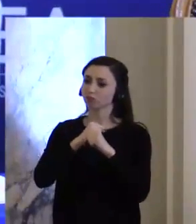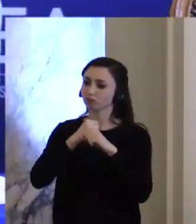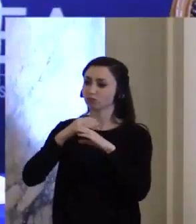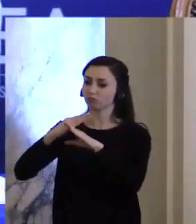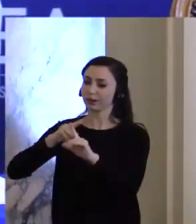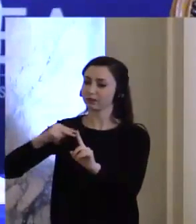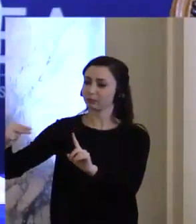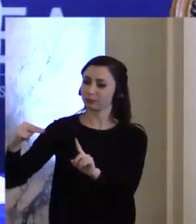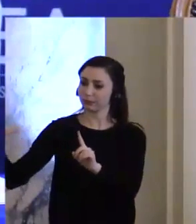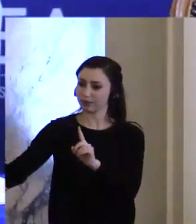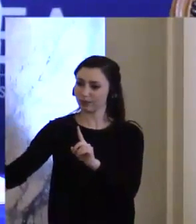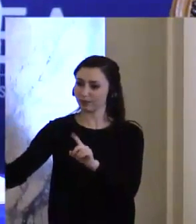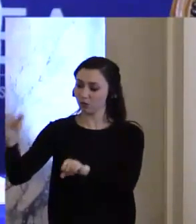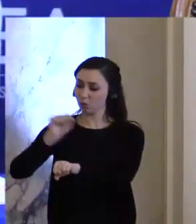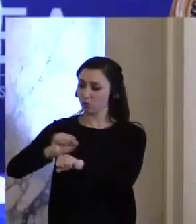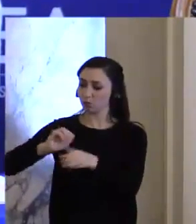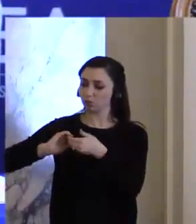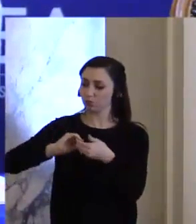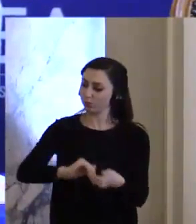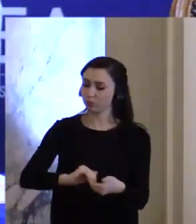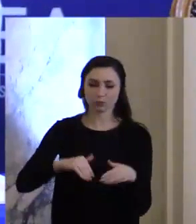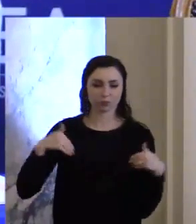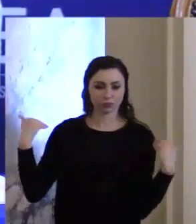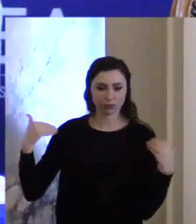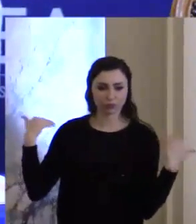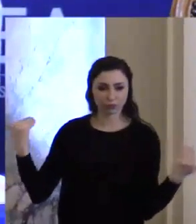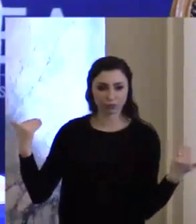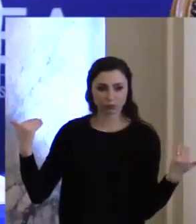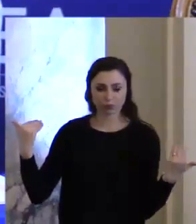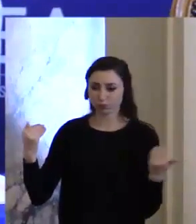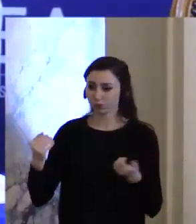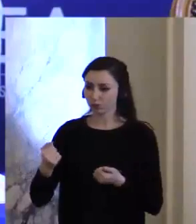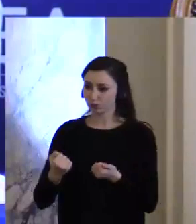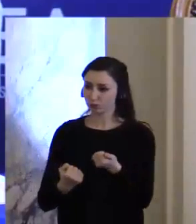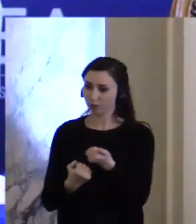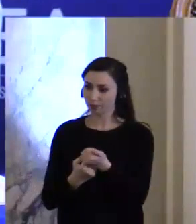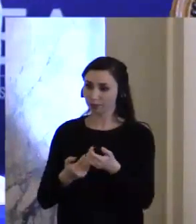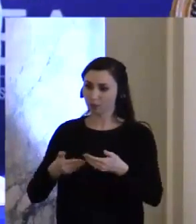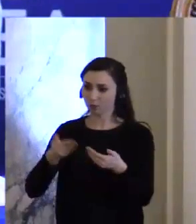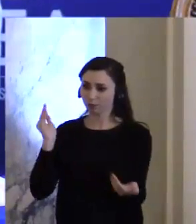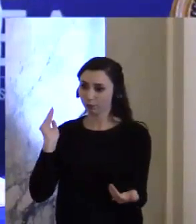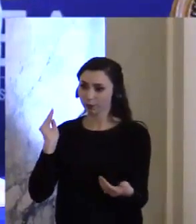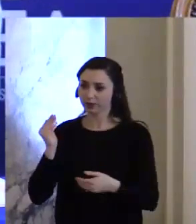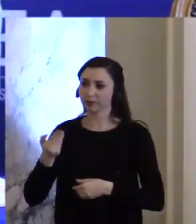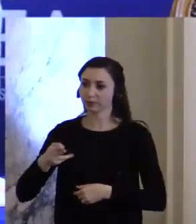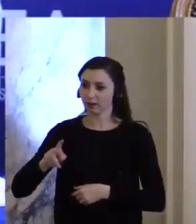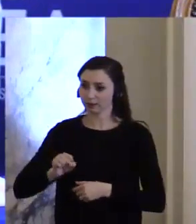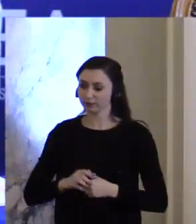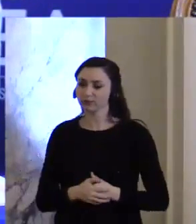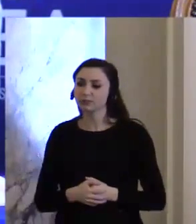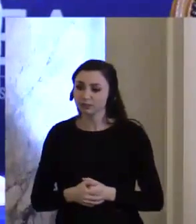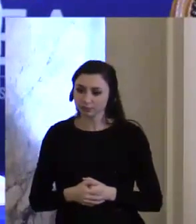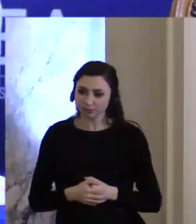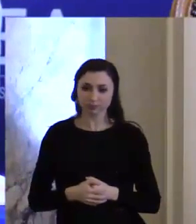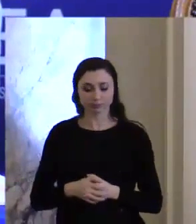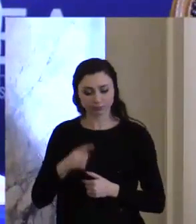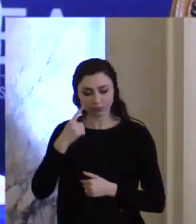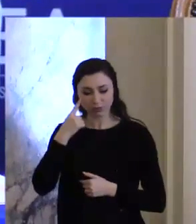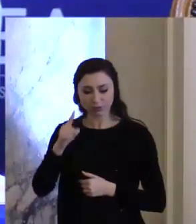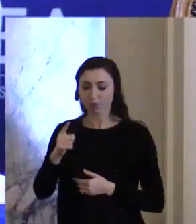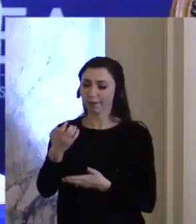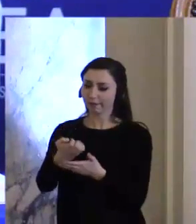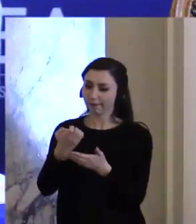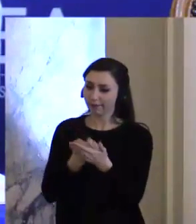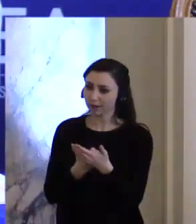angle, working with the youth to help them avoid gangs, from the innovation and generation of economic